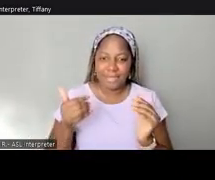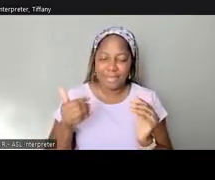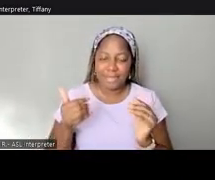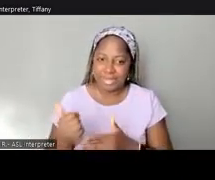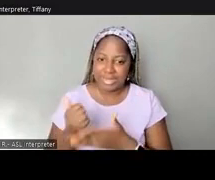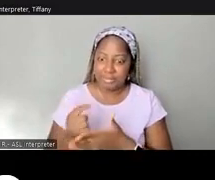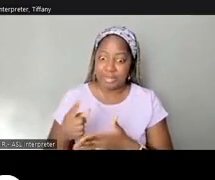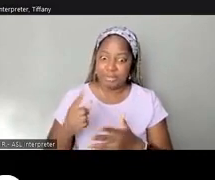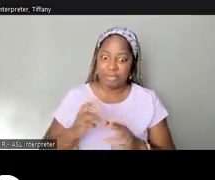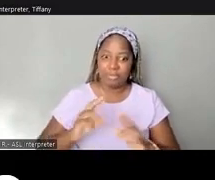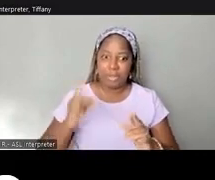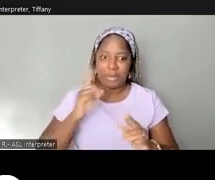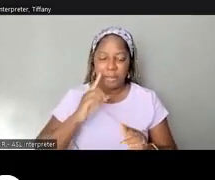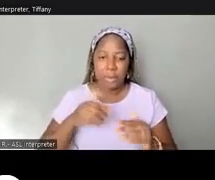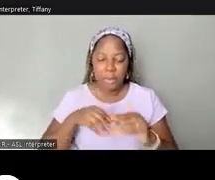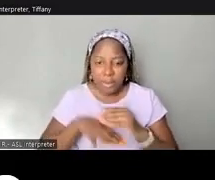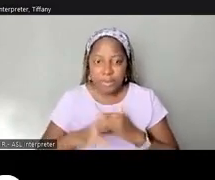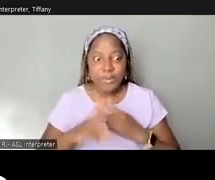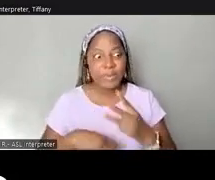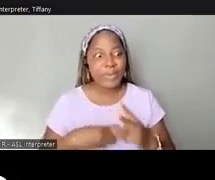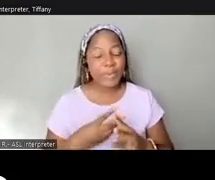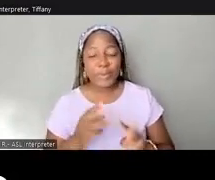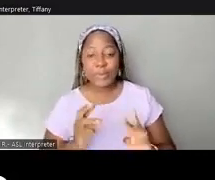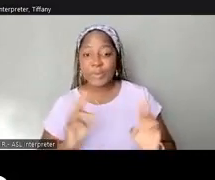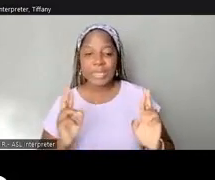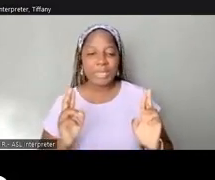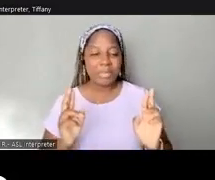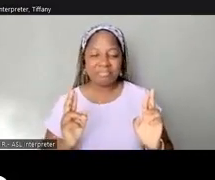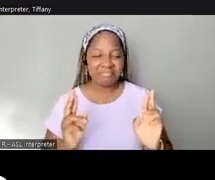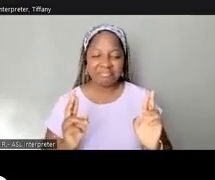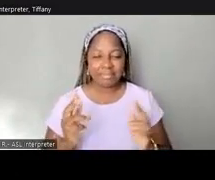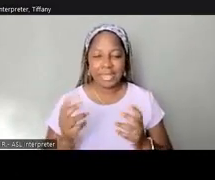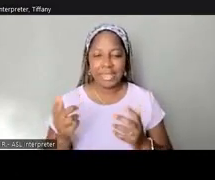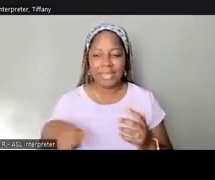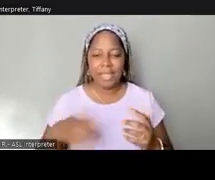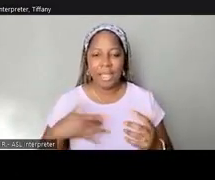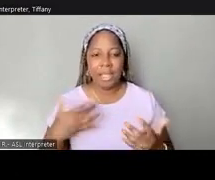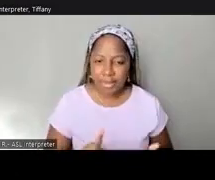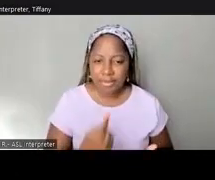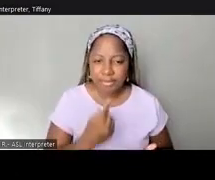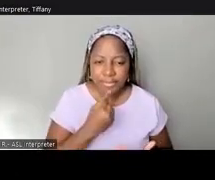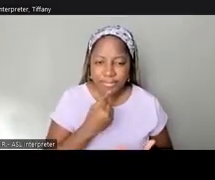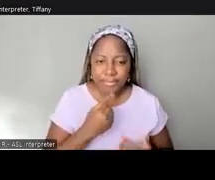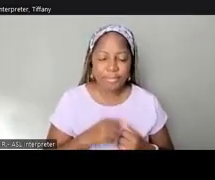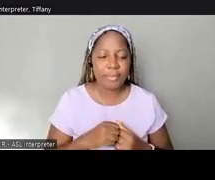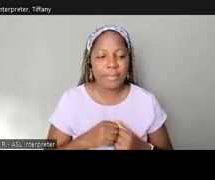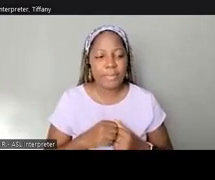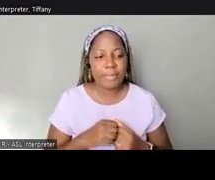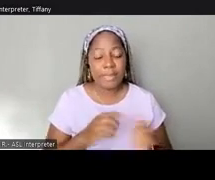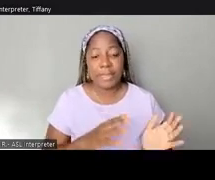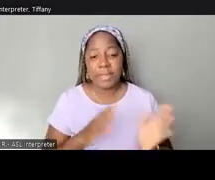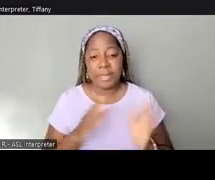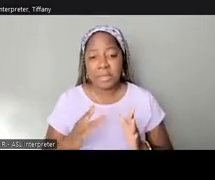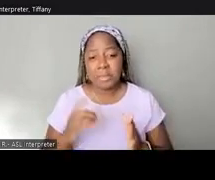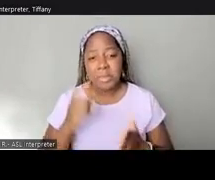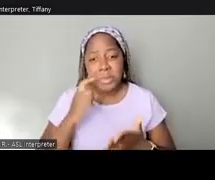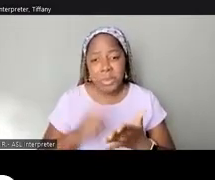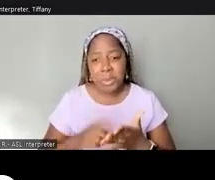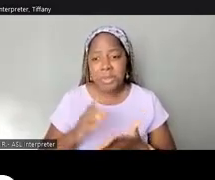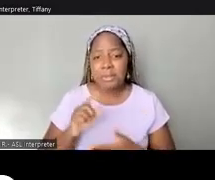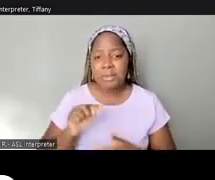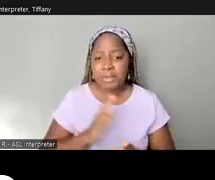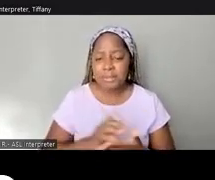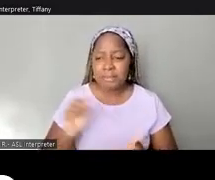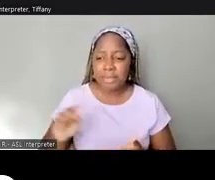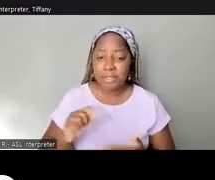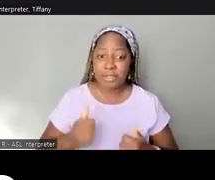example, housing in a way that's not going to be able to meet their needs. We also see survivors that we work with disabilities and